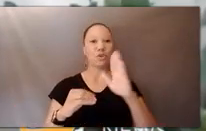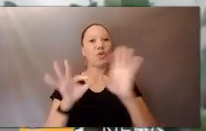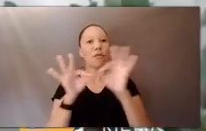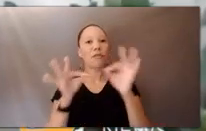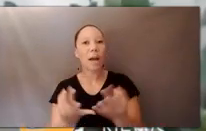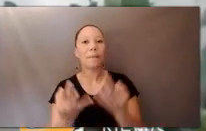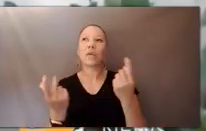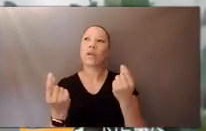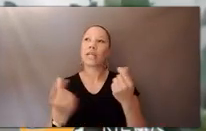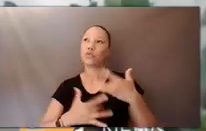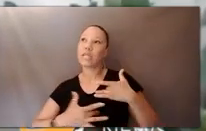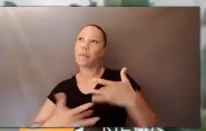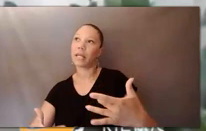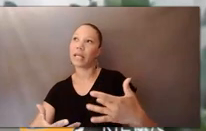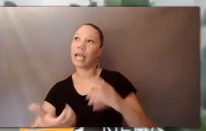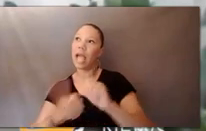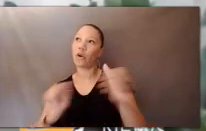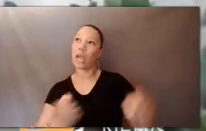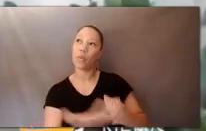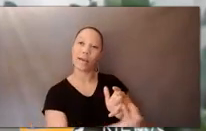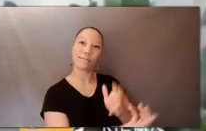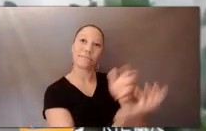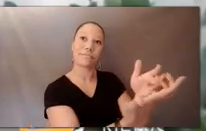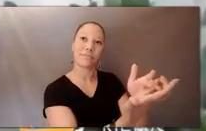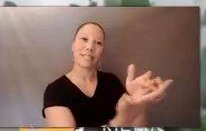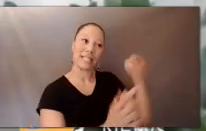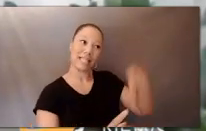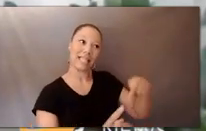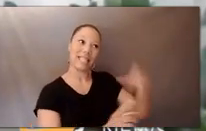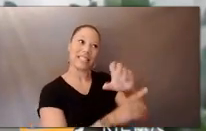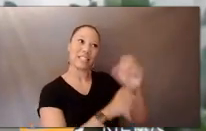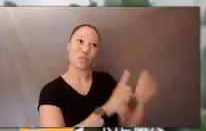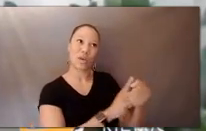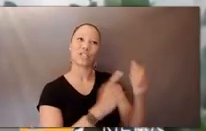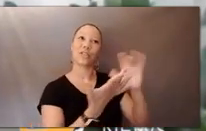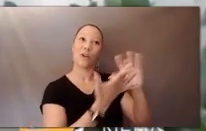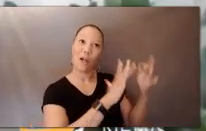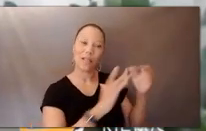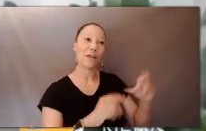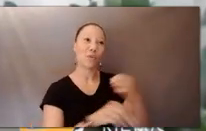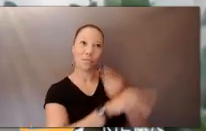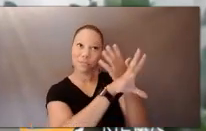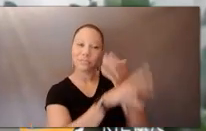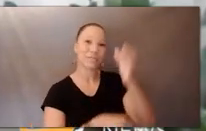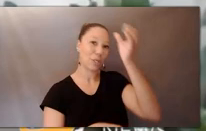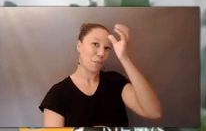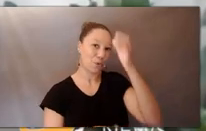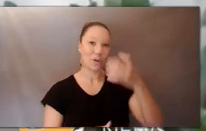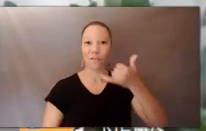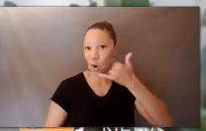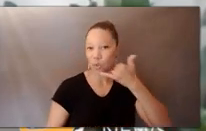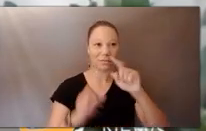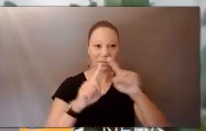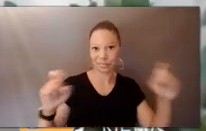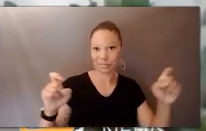might do typically and how can we do that in a virtual or socially distant way. Excellent, excellent. Okay,